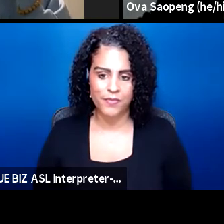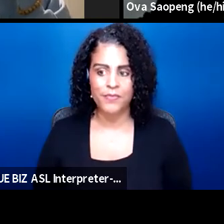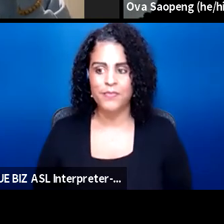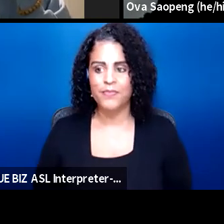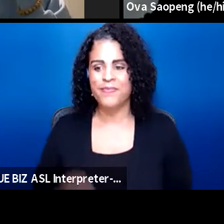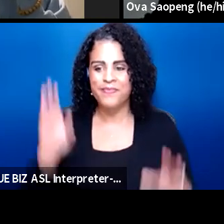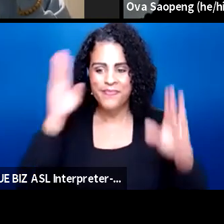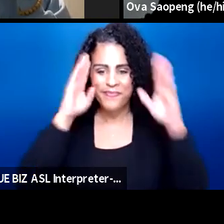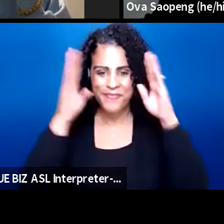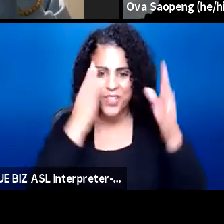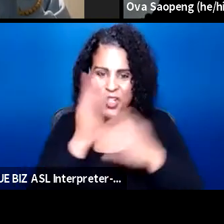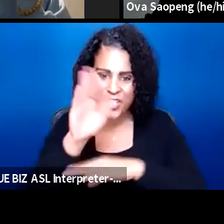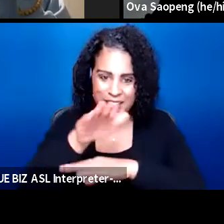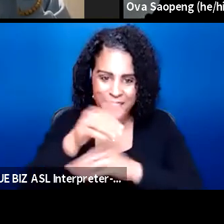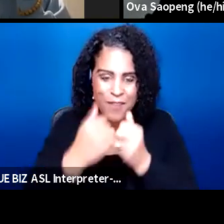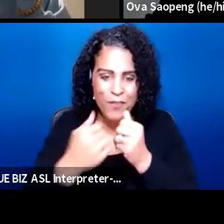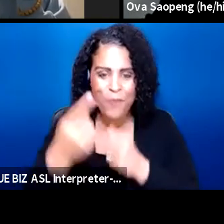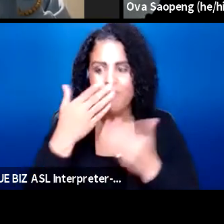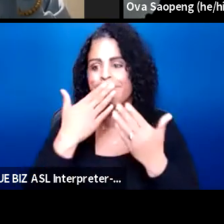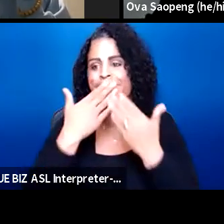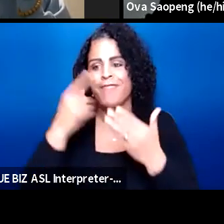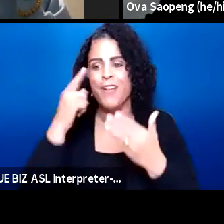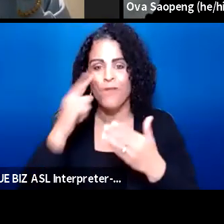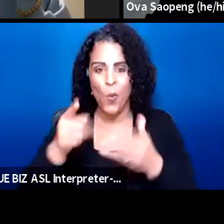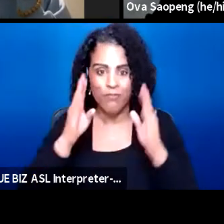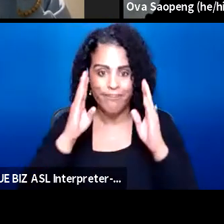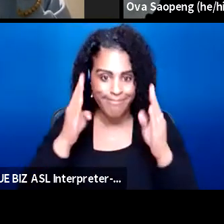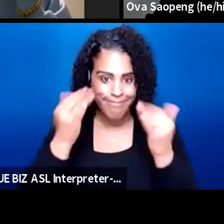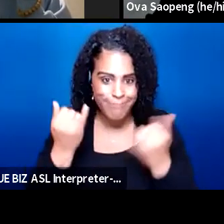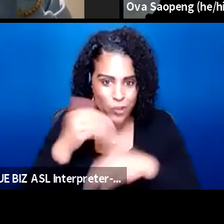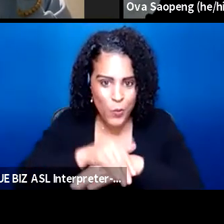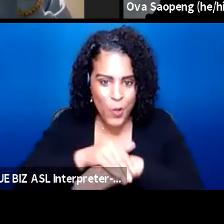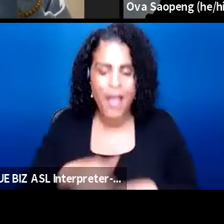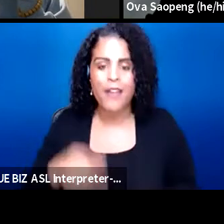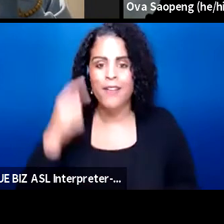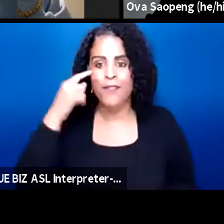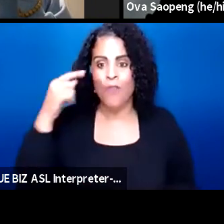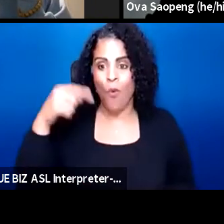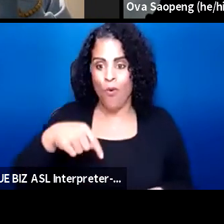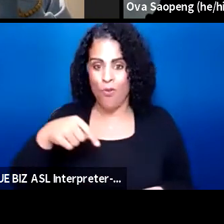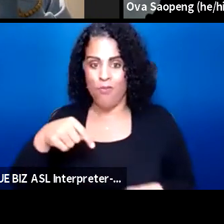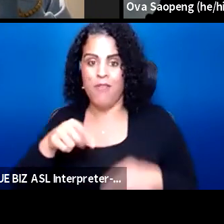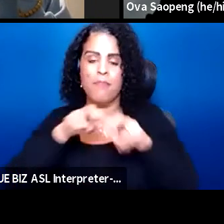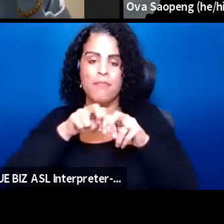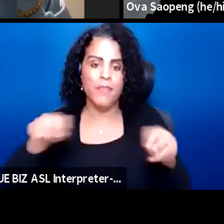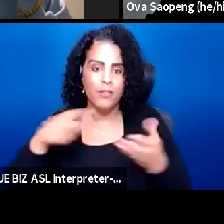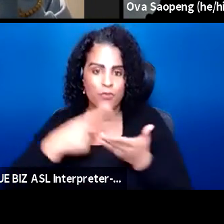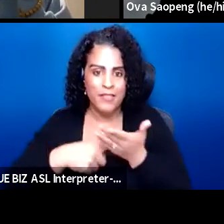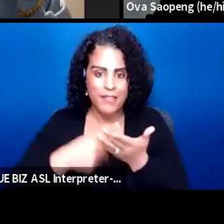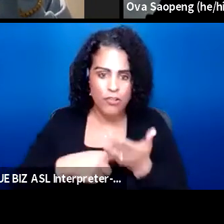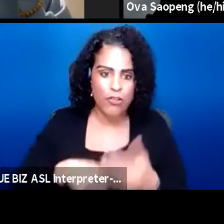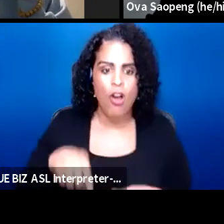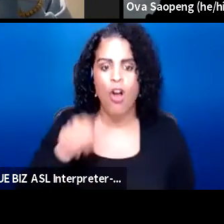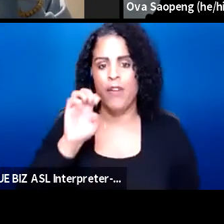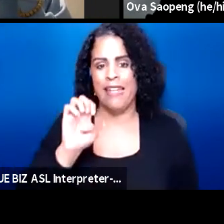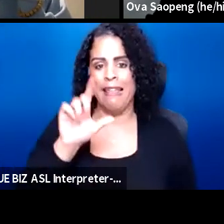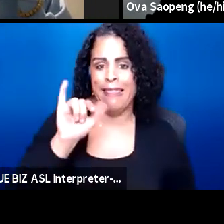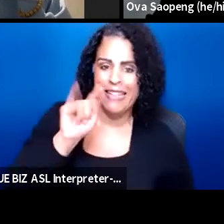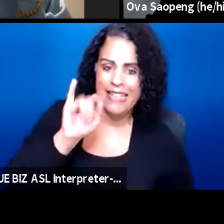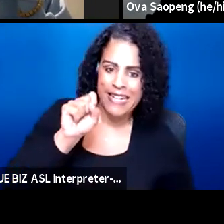Hello, good evening, everyone. Thank you all for tuning in tonight for our panel discussion on elitism in